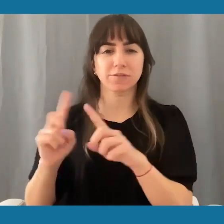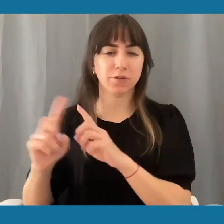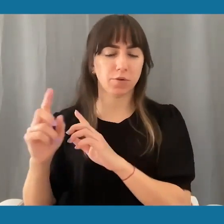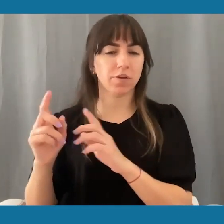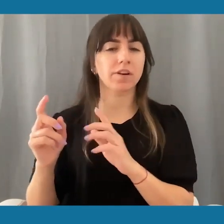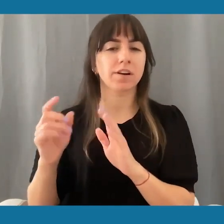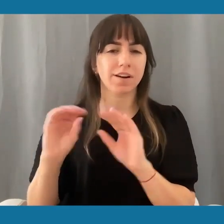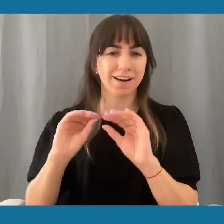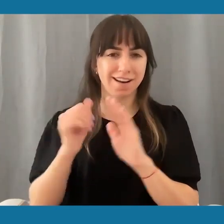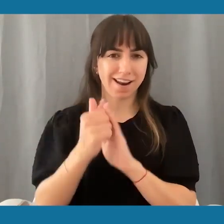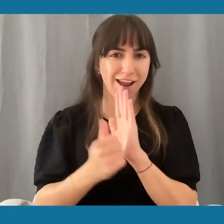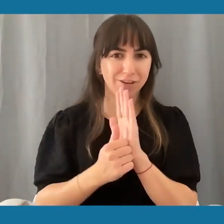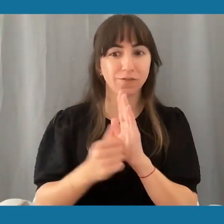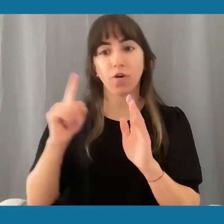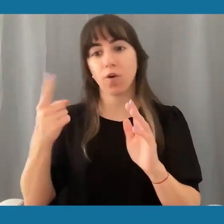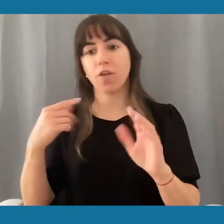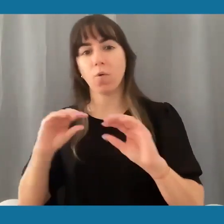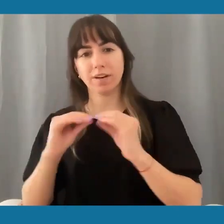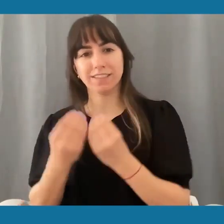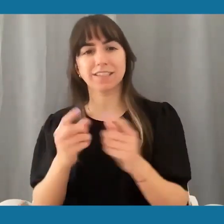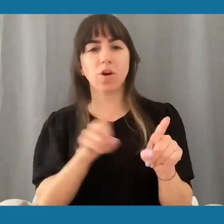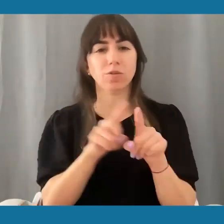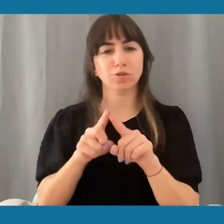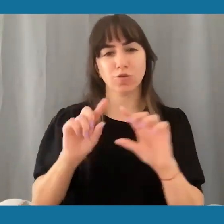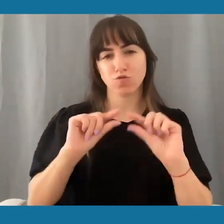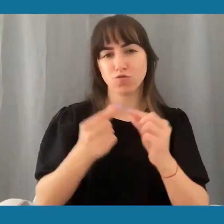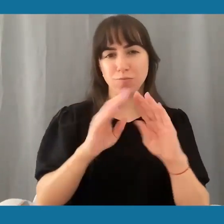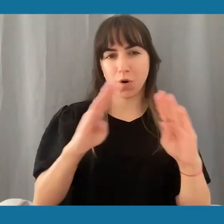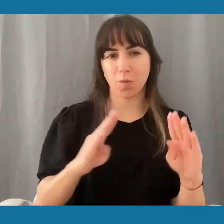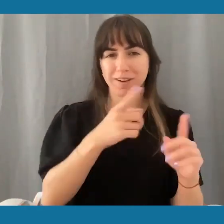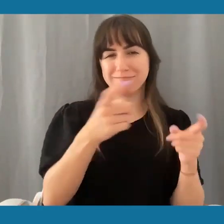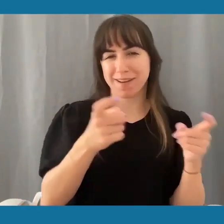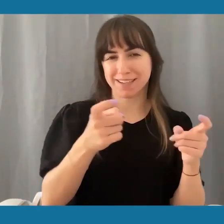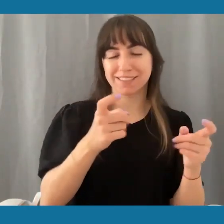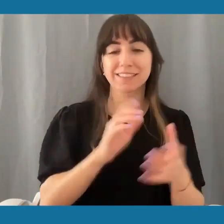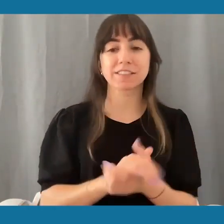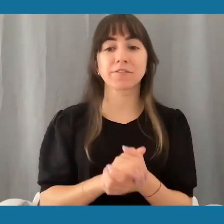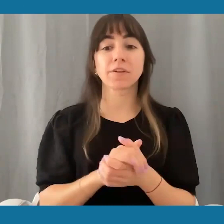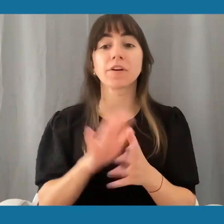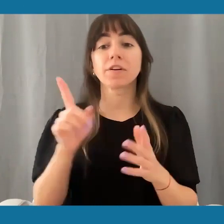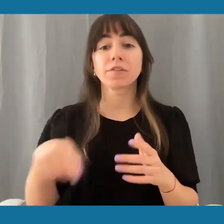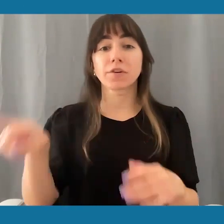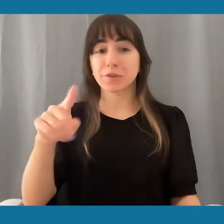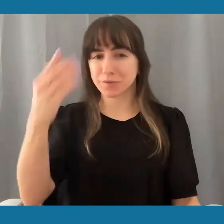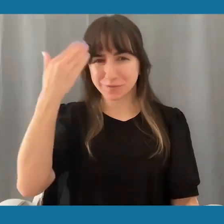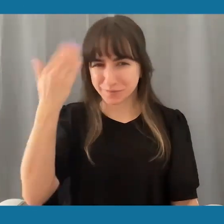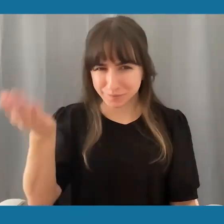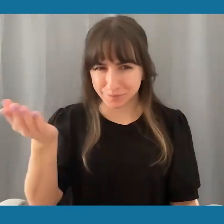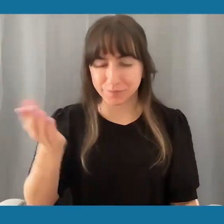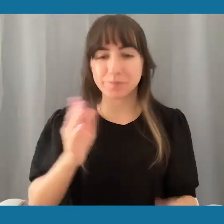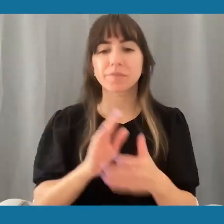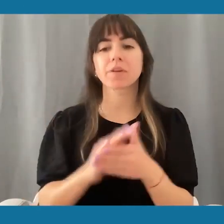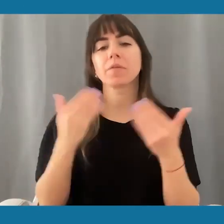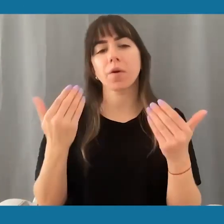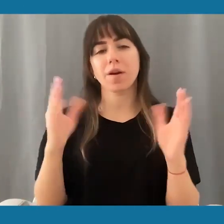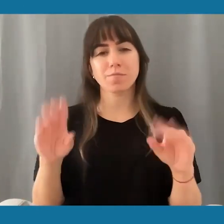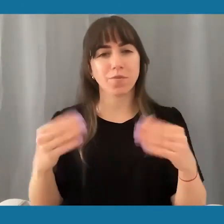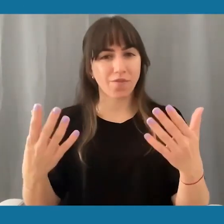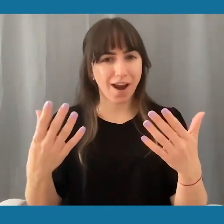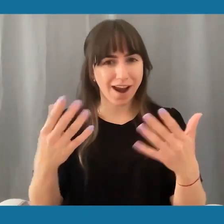administers. First, for those of you that are not familiar, let's provide an overview of Florida's Disability Savings